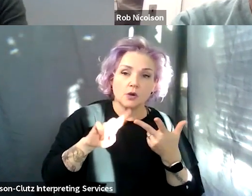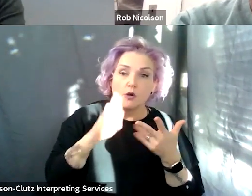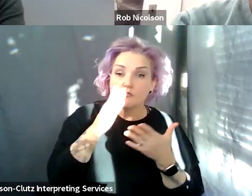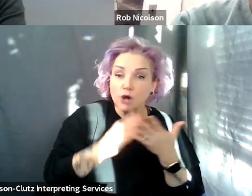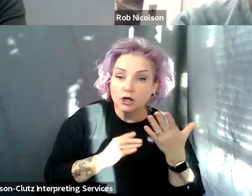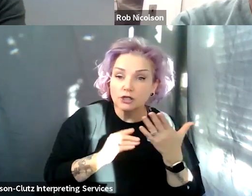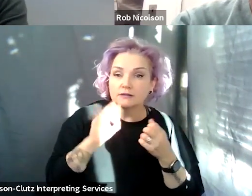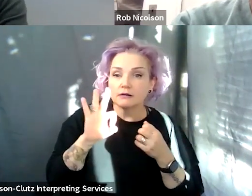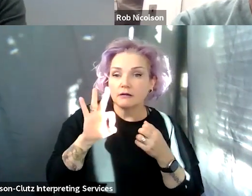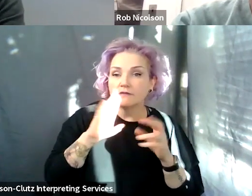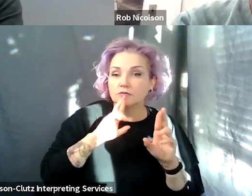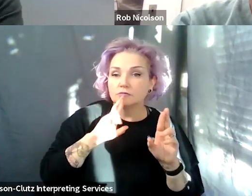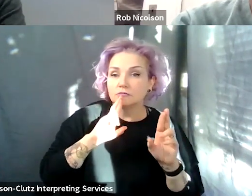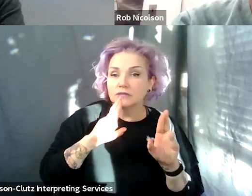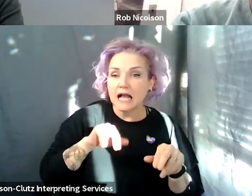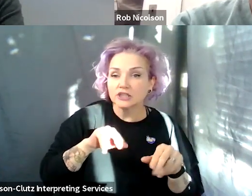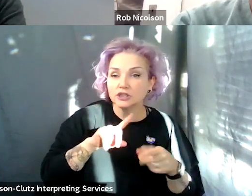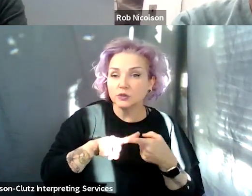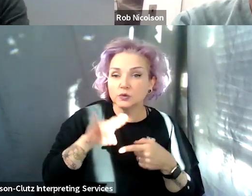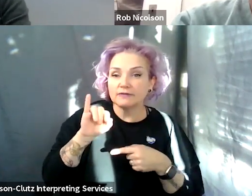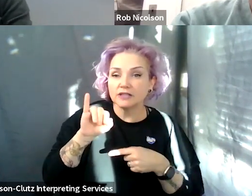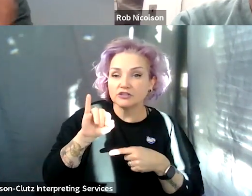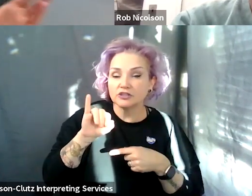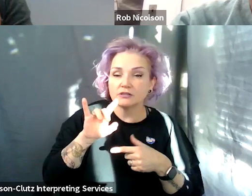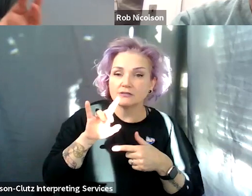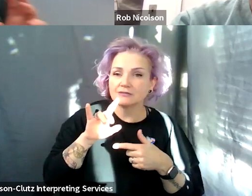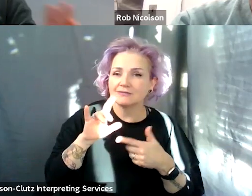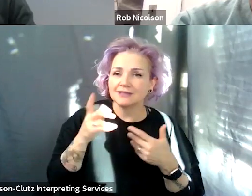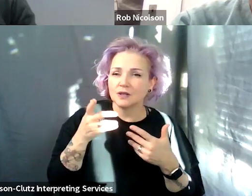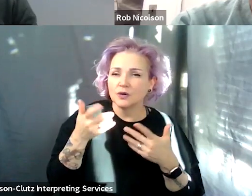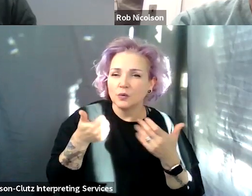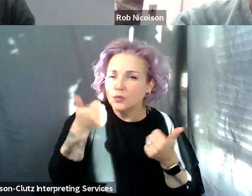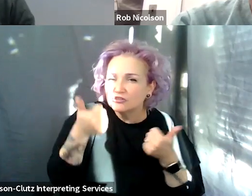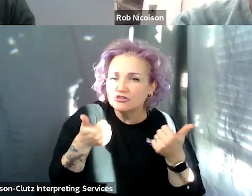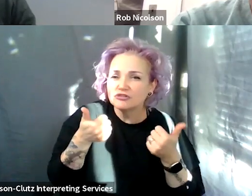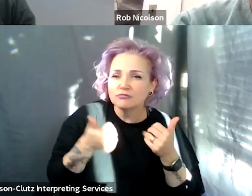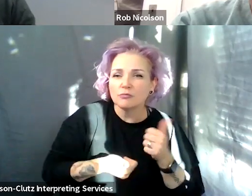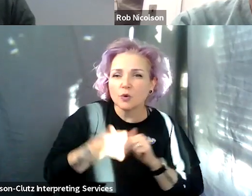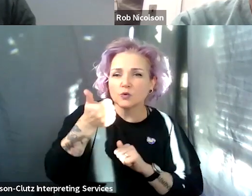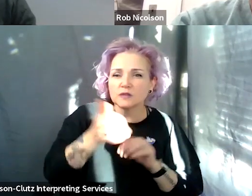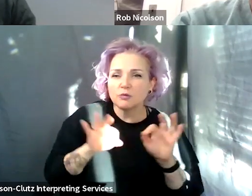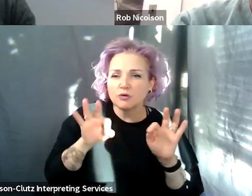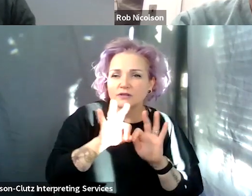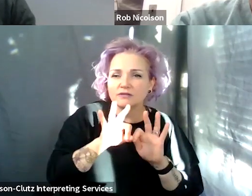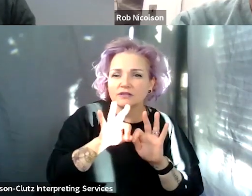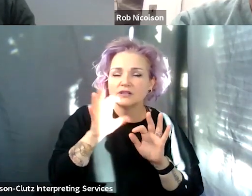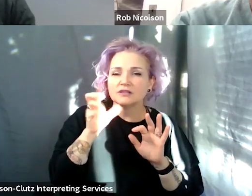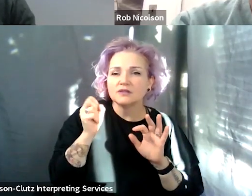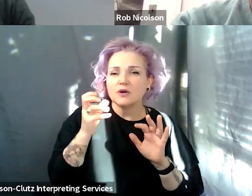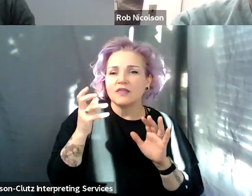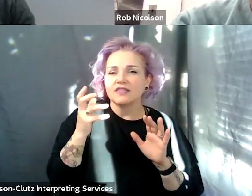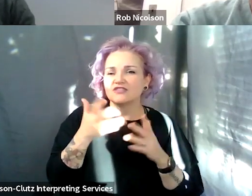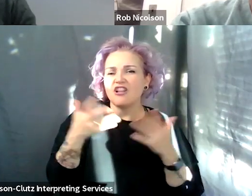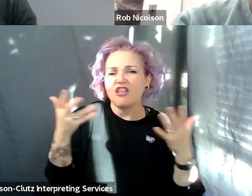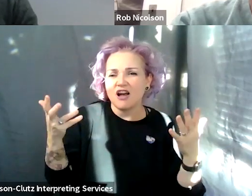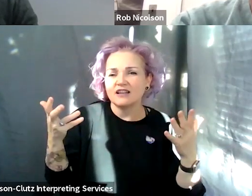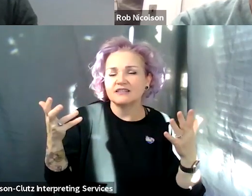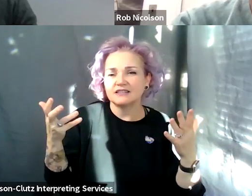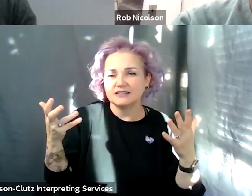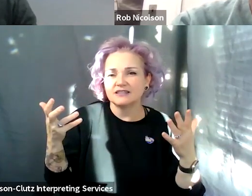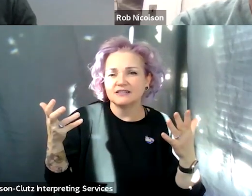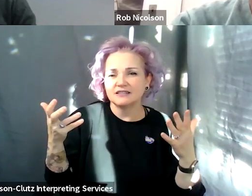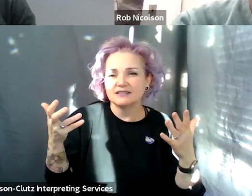cytokines are elevated? These are really important. And the best way to try and do this is to sort of go with